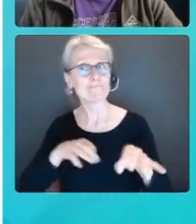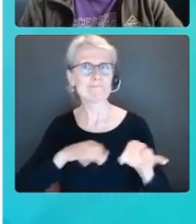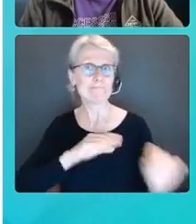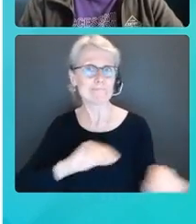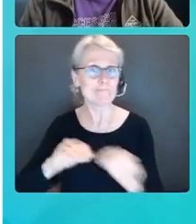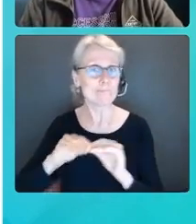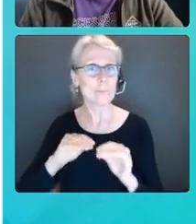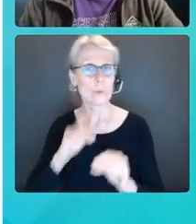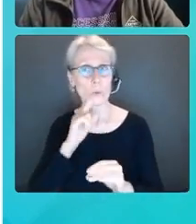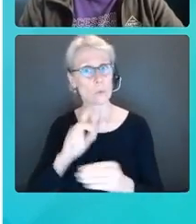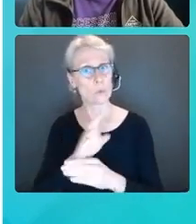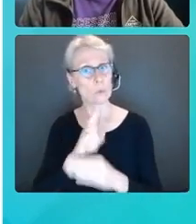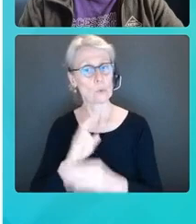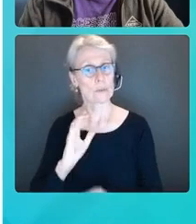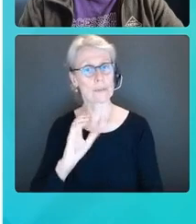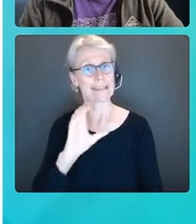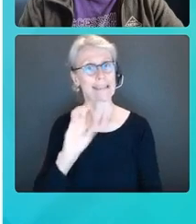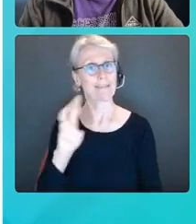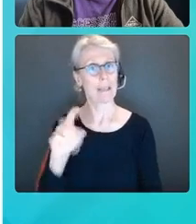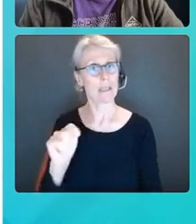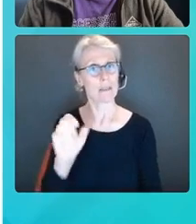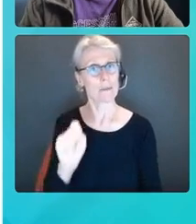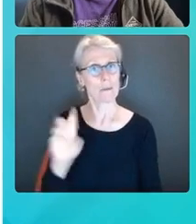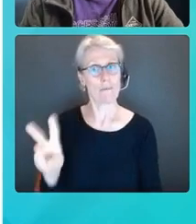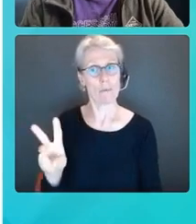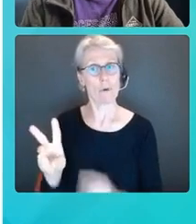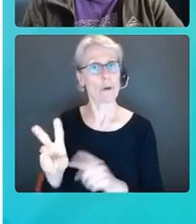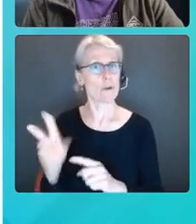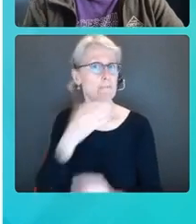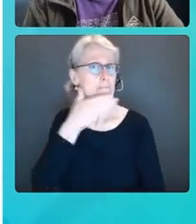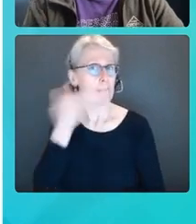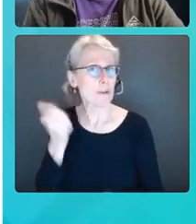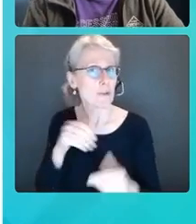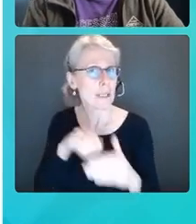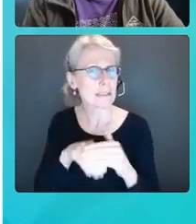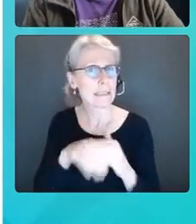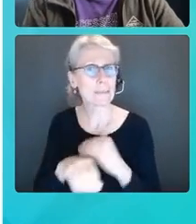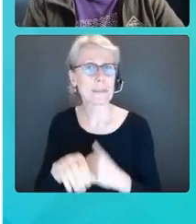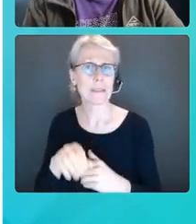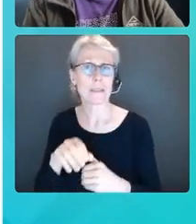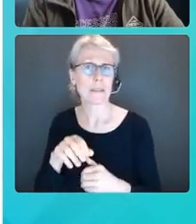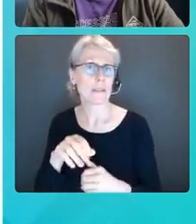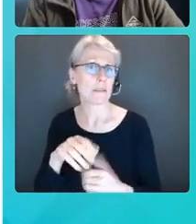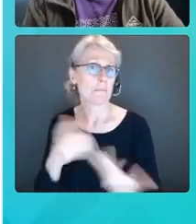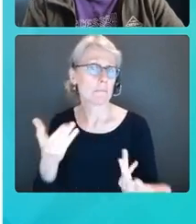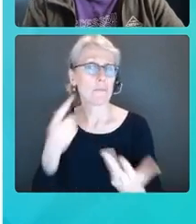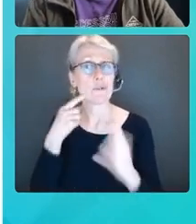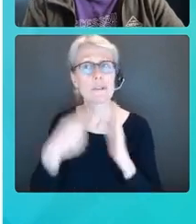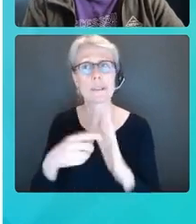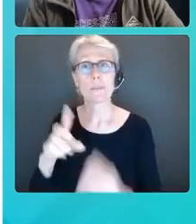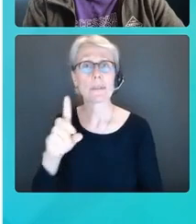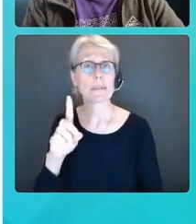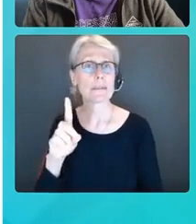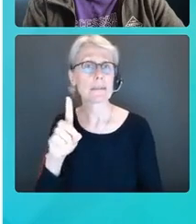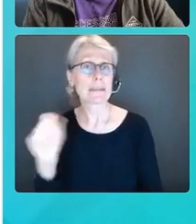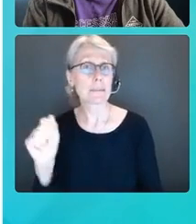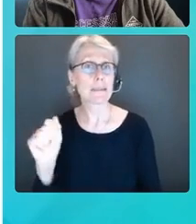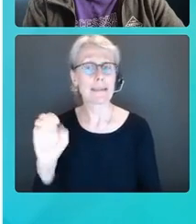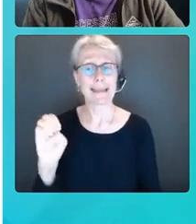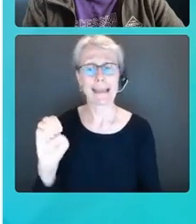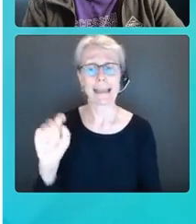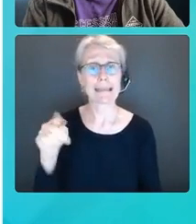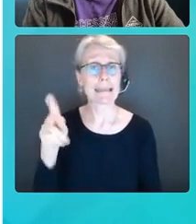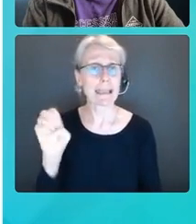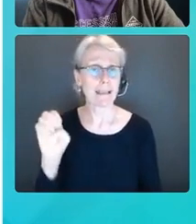people who use our software, better at accessibility, even if it is outside of our products, like things like disability etiquette. We want to start